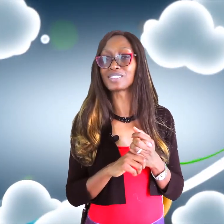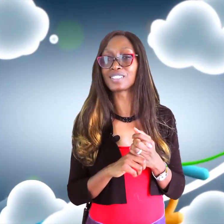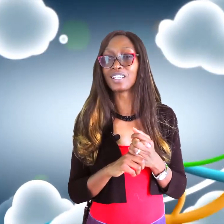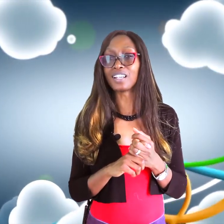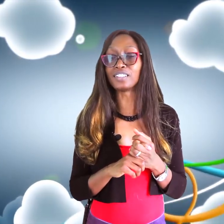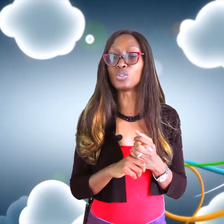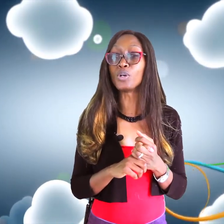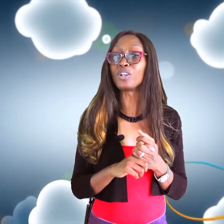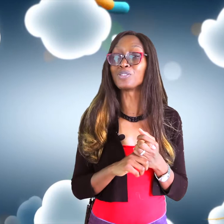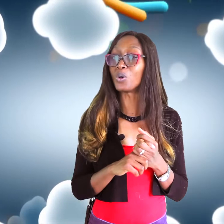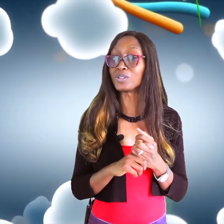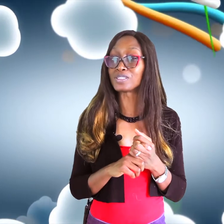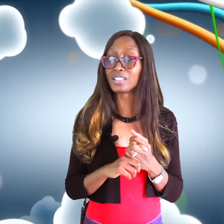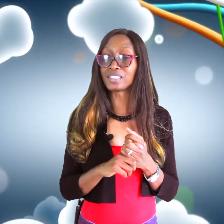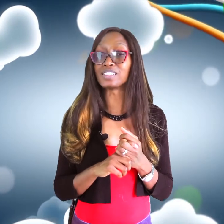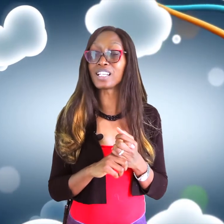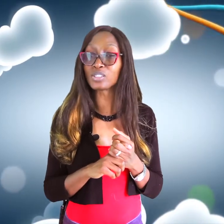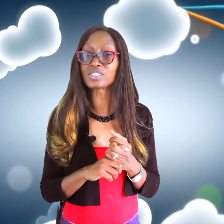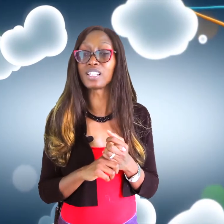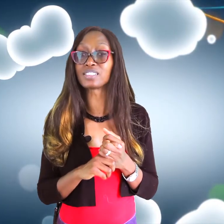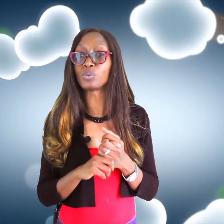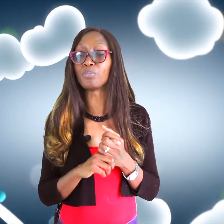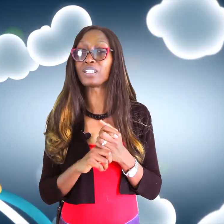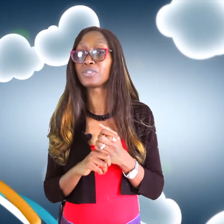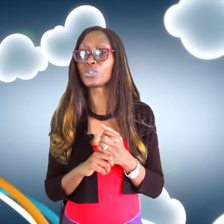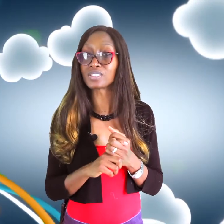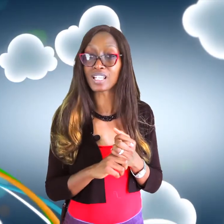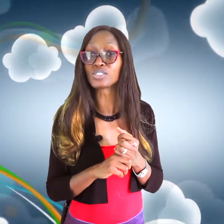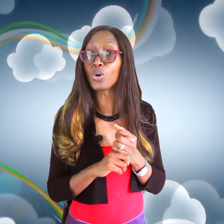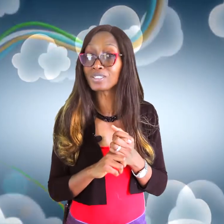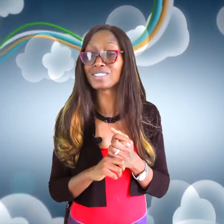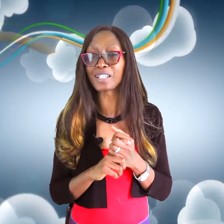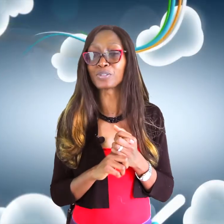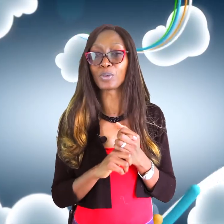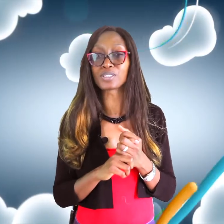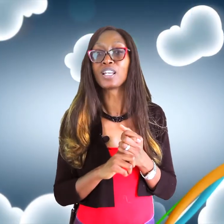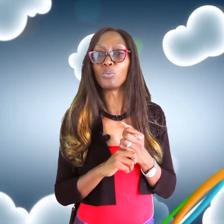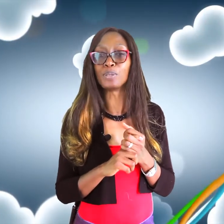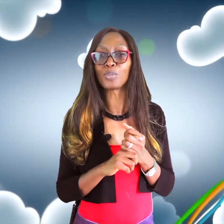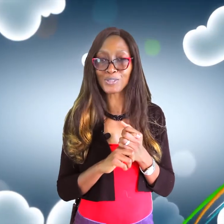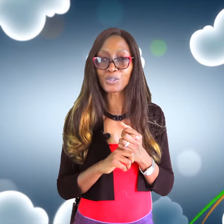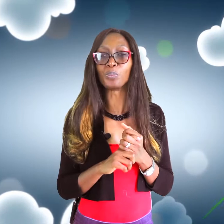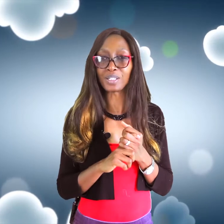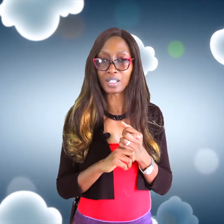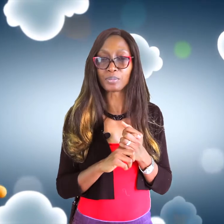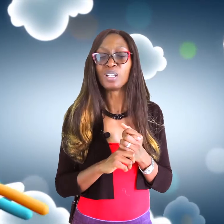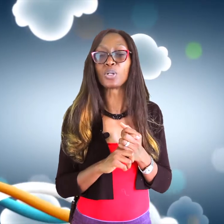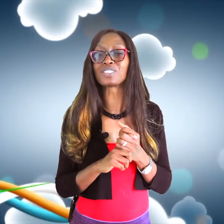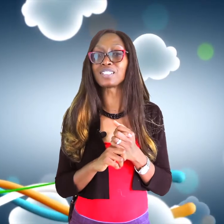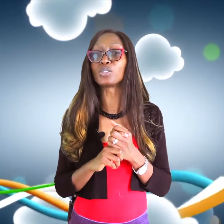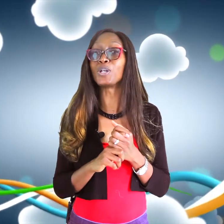leading us in the way of God, they're telling us things that will benefit us as God desires from us, we must obey